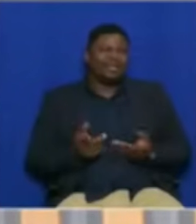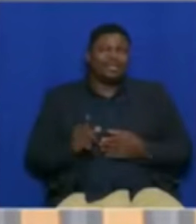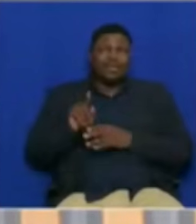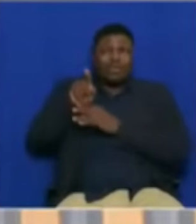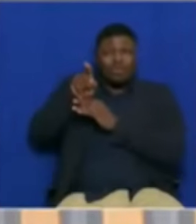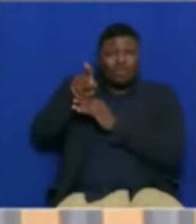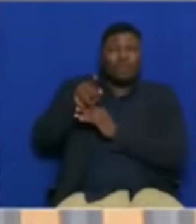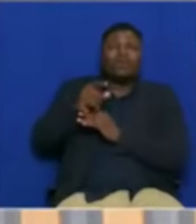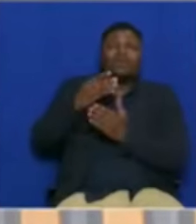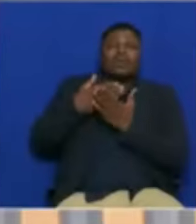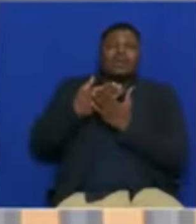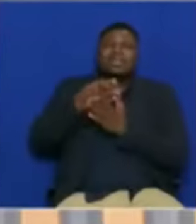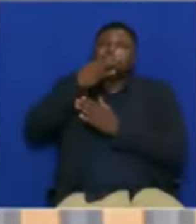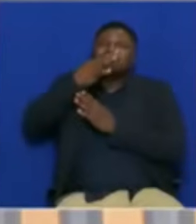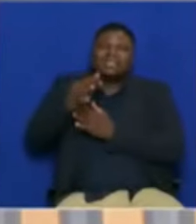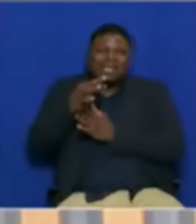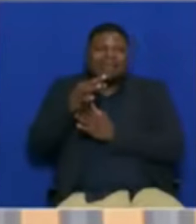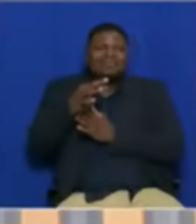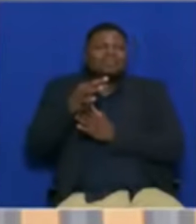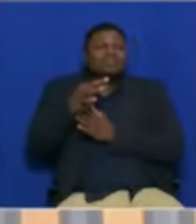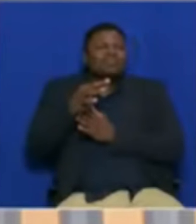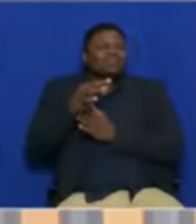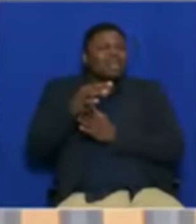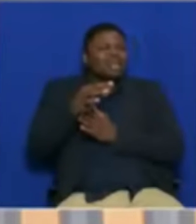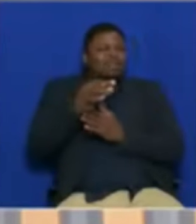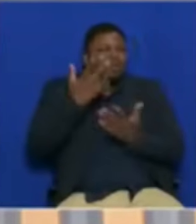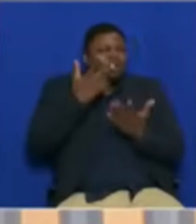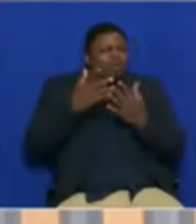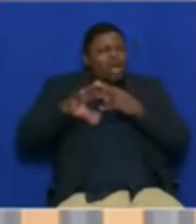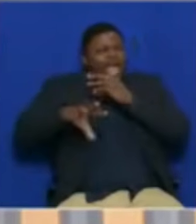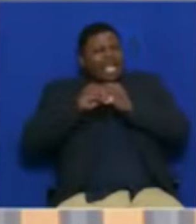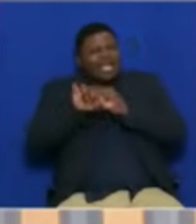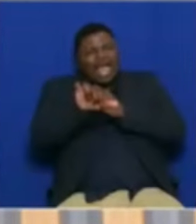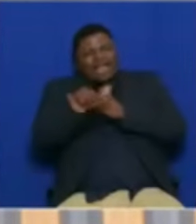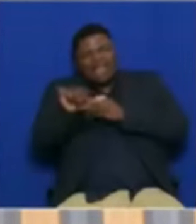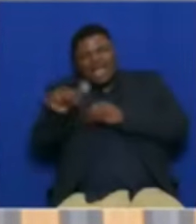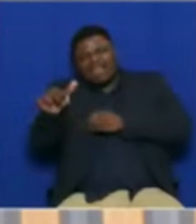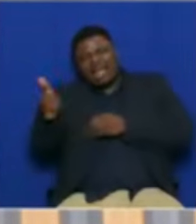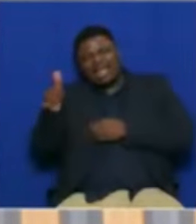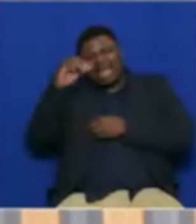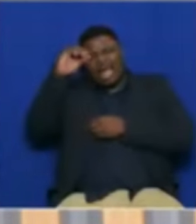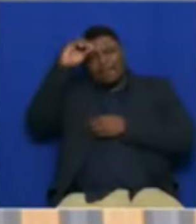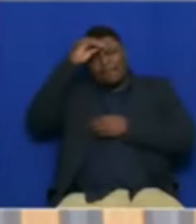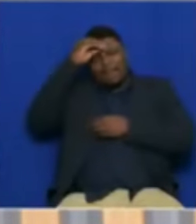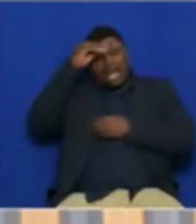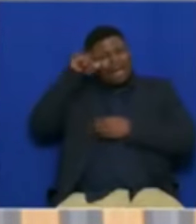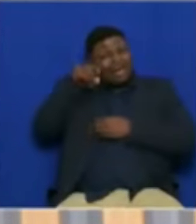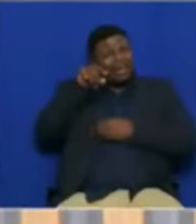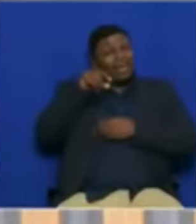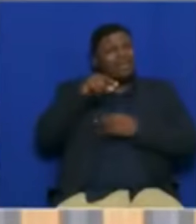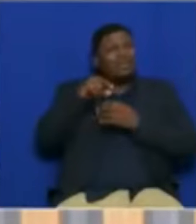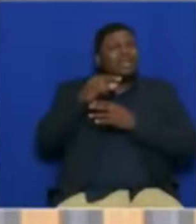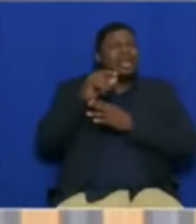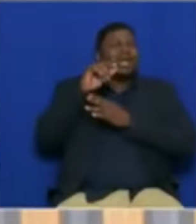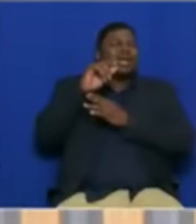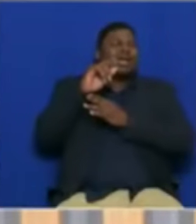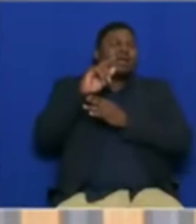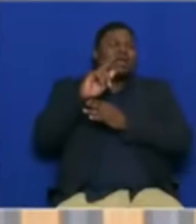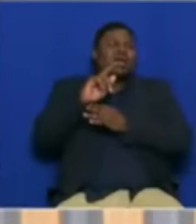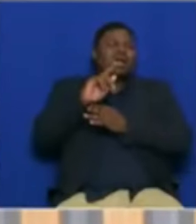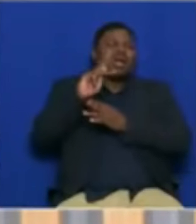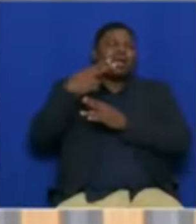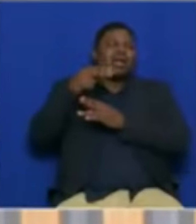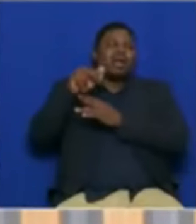intelligence officers. Yes. For example, General Khan, quite interestingly, you say, for example, General